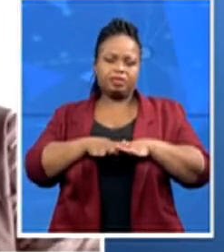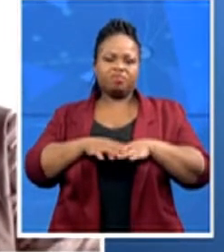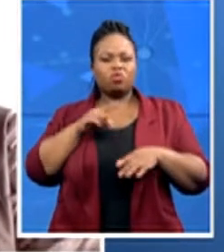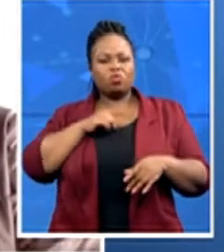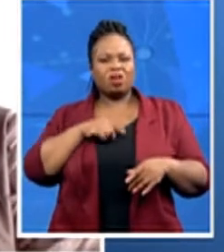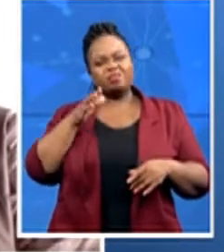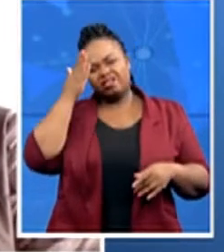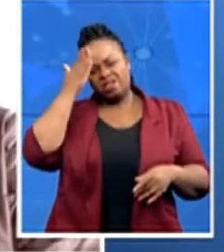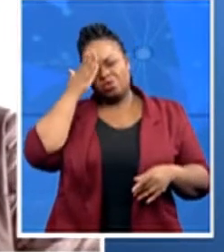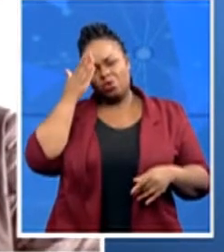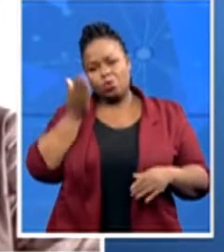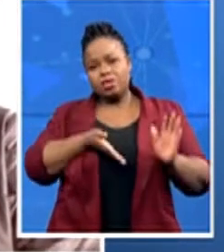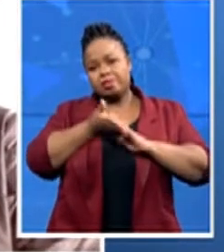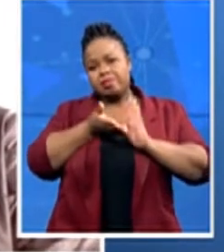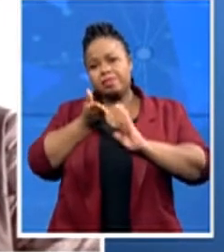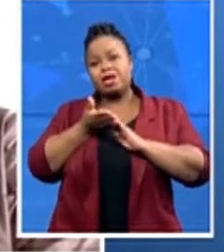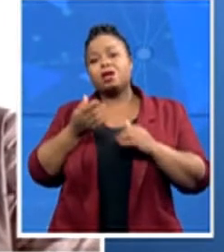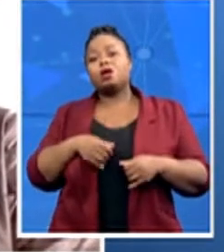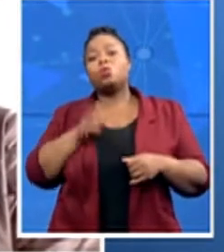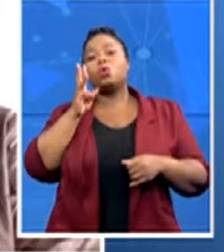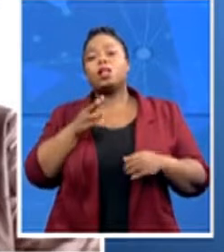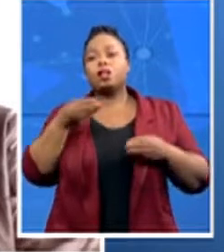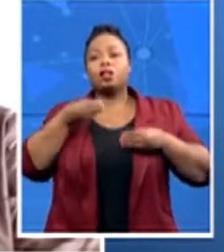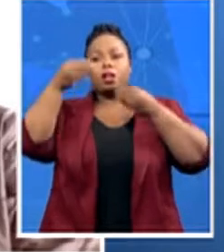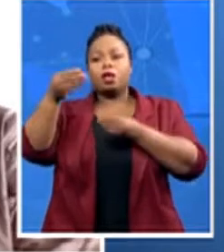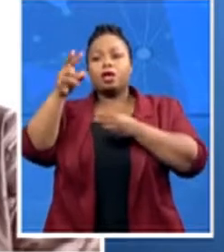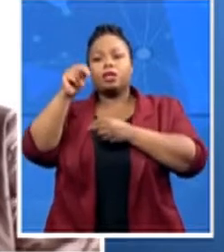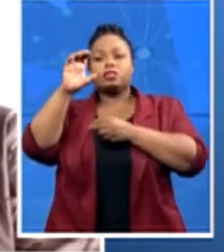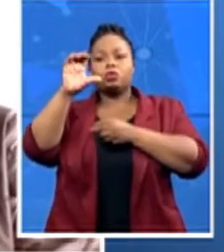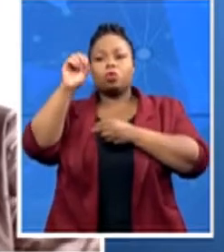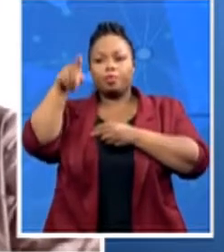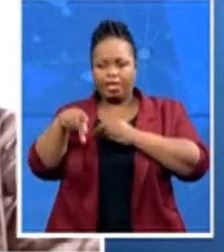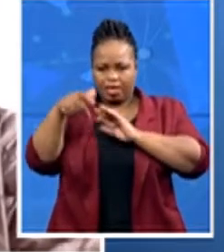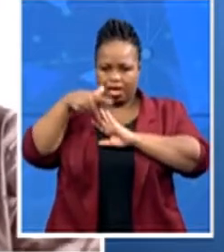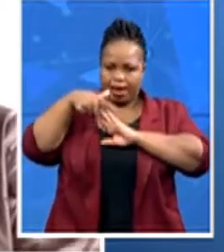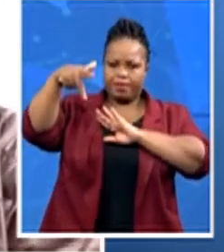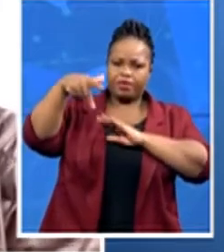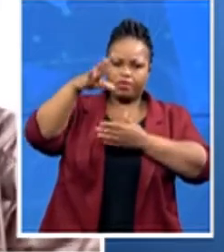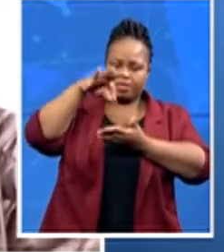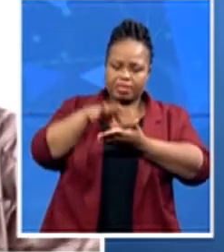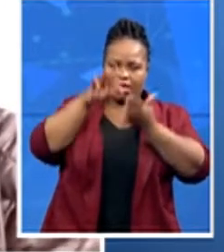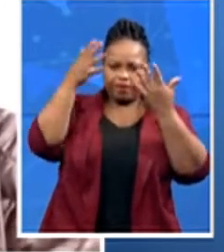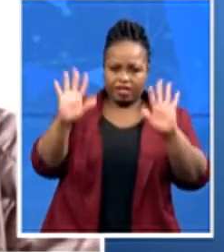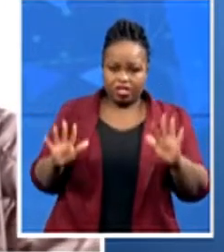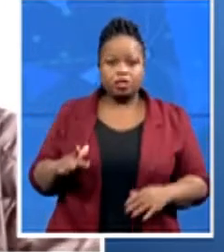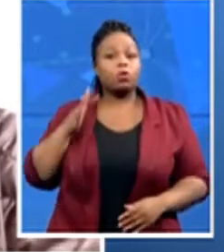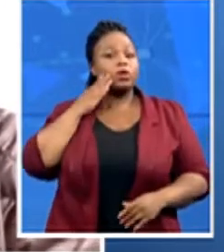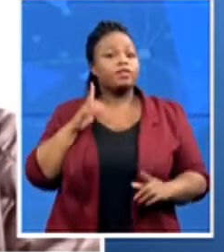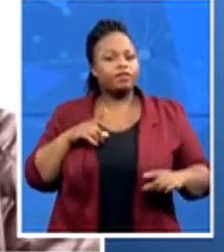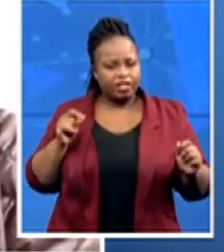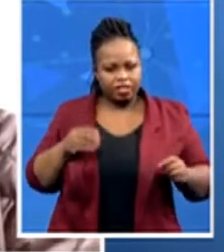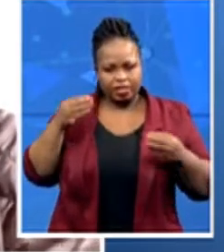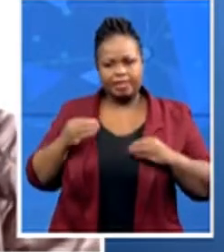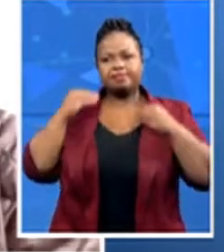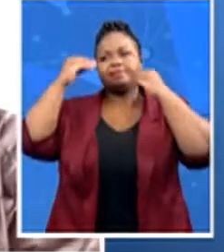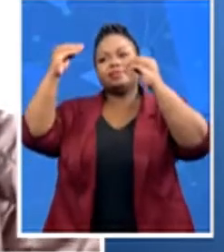NCOP for ratification and approval. And once NCOP has done that, it still has to go to the president to assent to it, to assent to